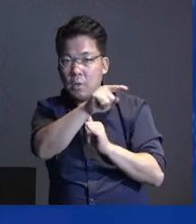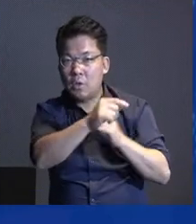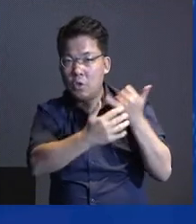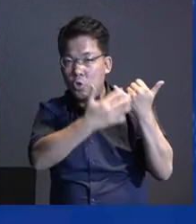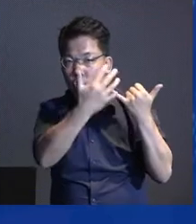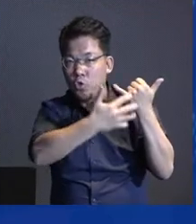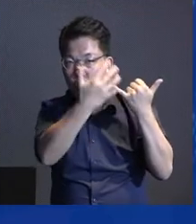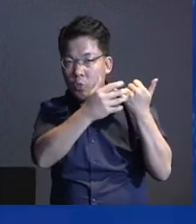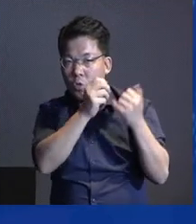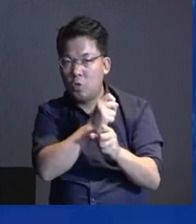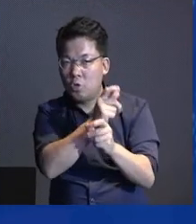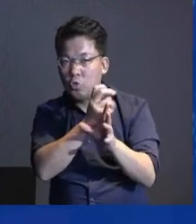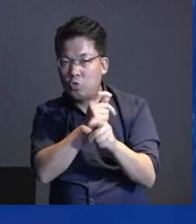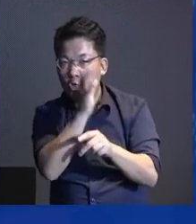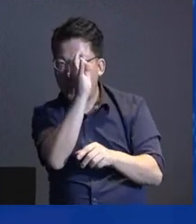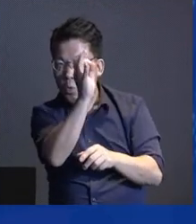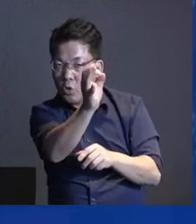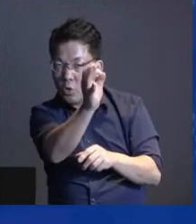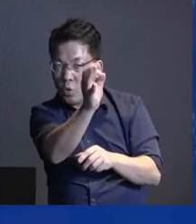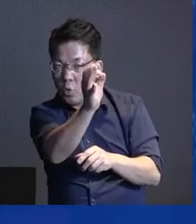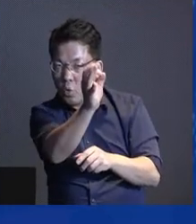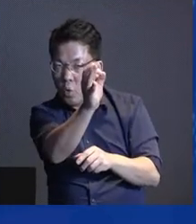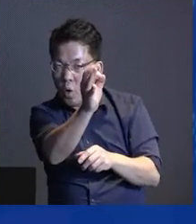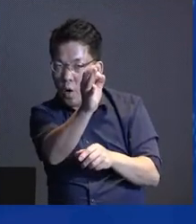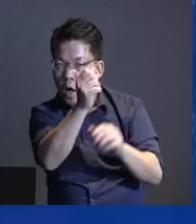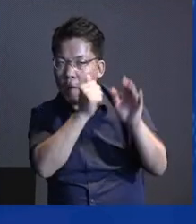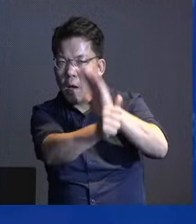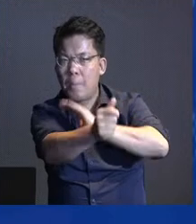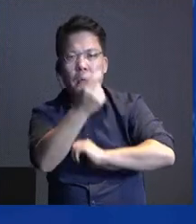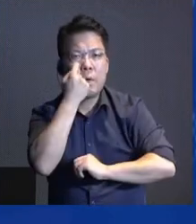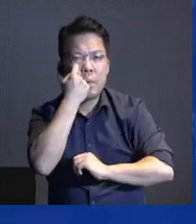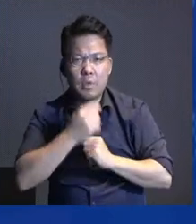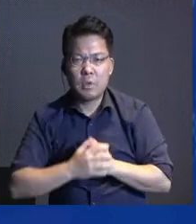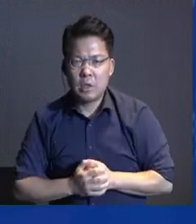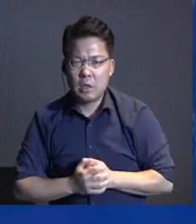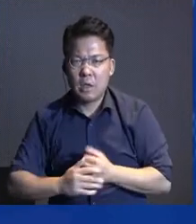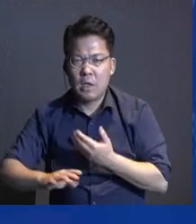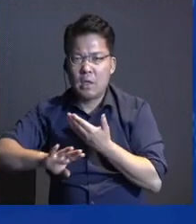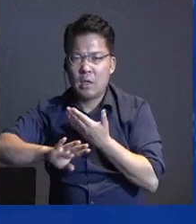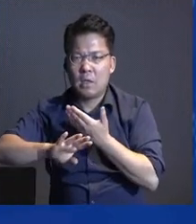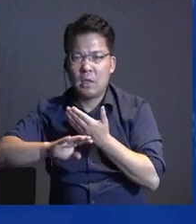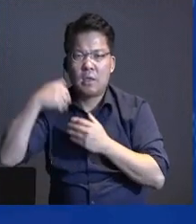the informal chats. It's also with English subtitles.